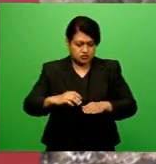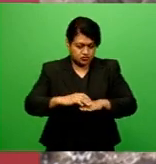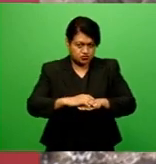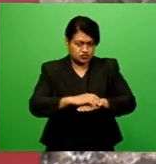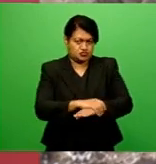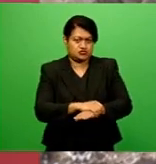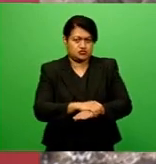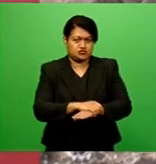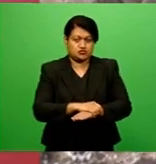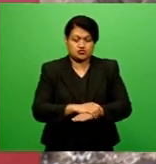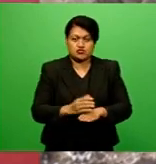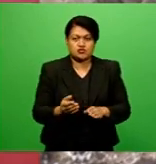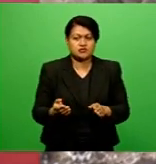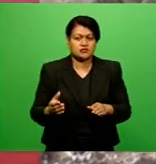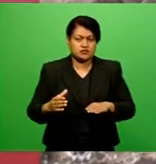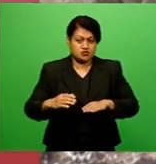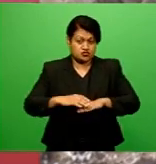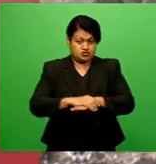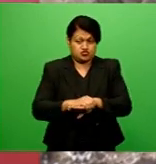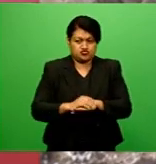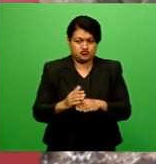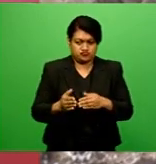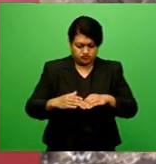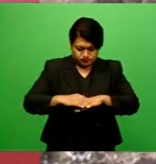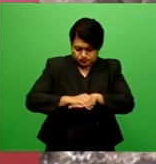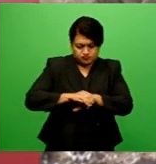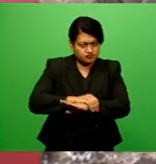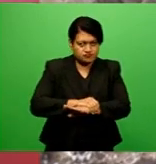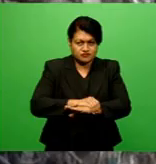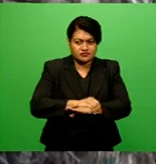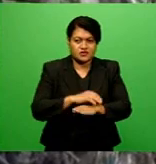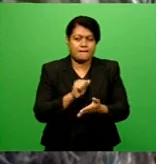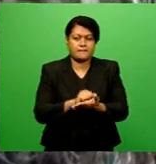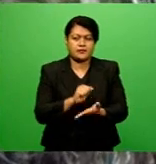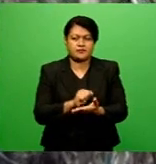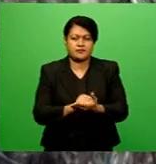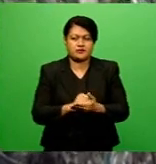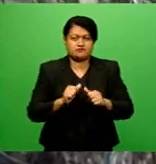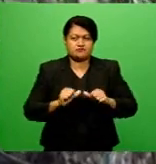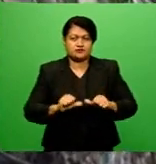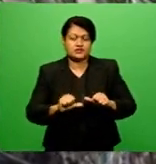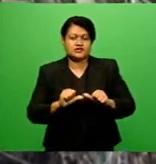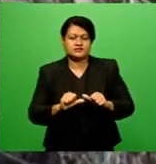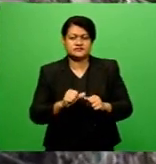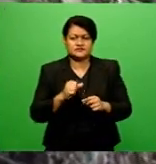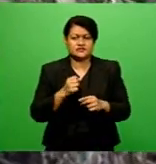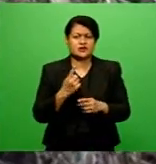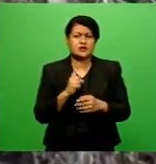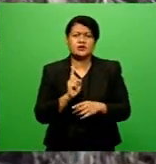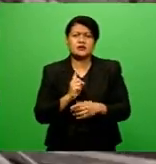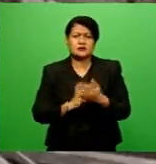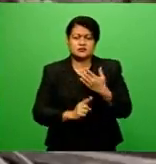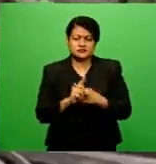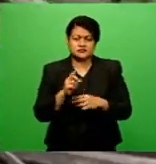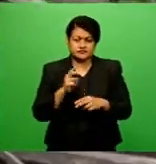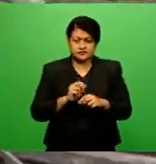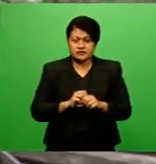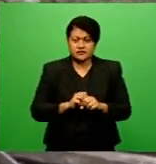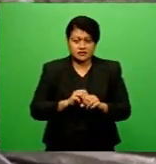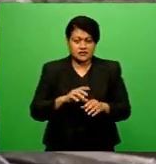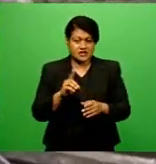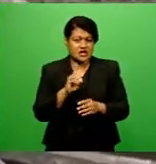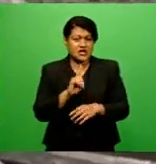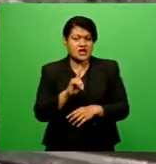time, closed shoes so that you could avoid things like leptospirosis. With farmers losing livestock to the Category 5 cyclone,